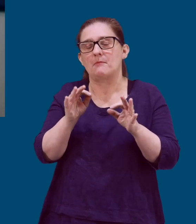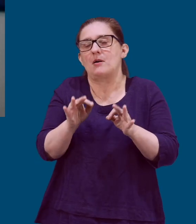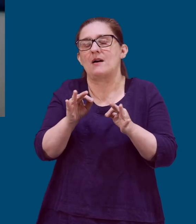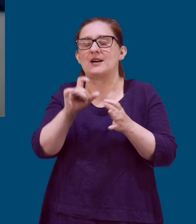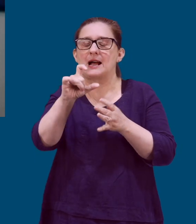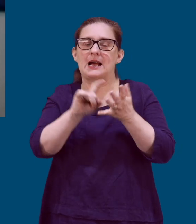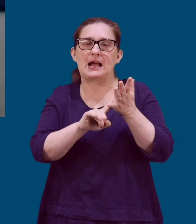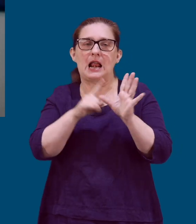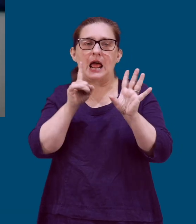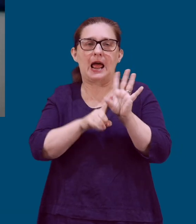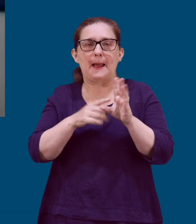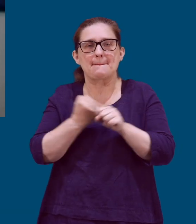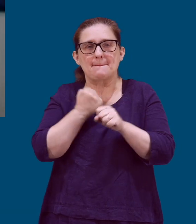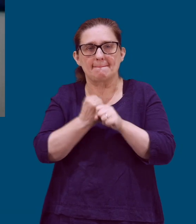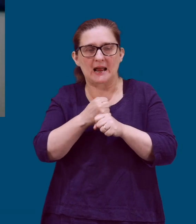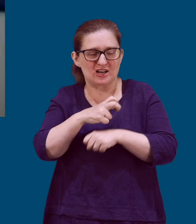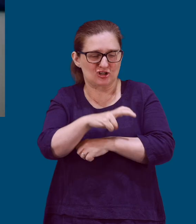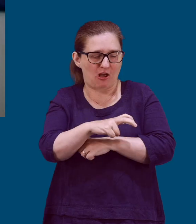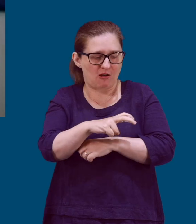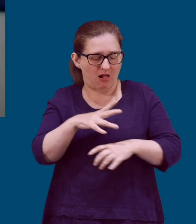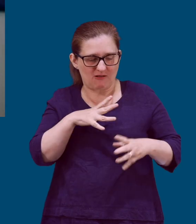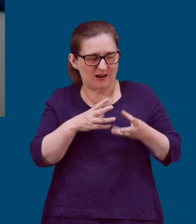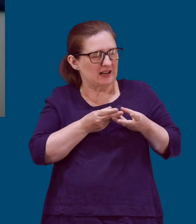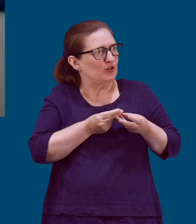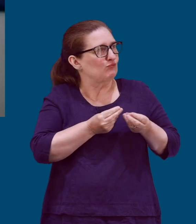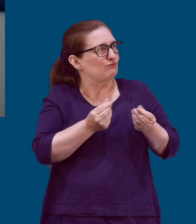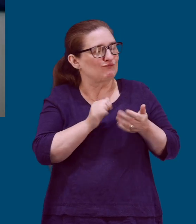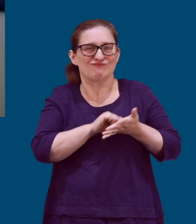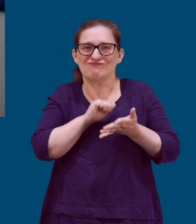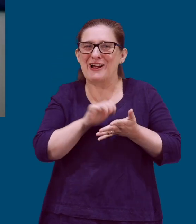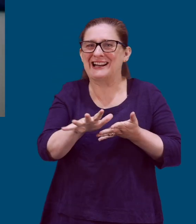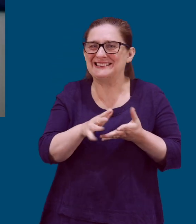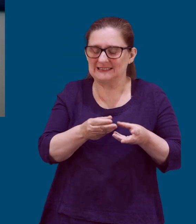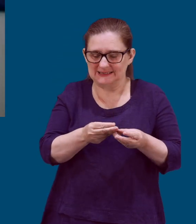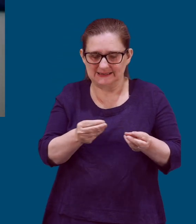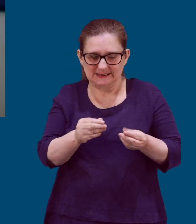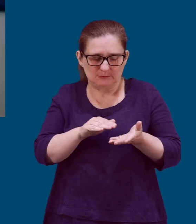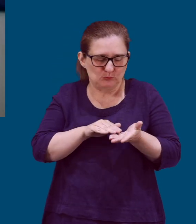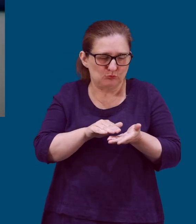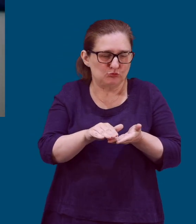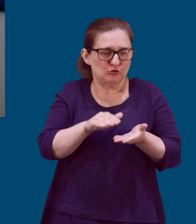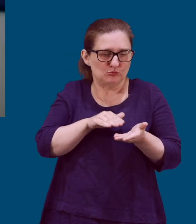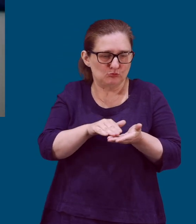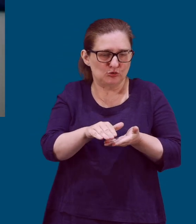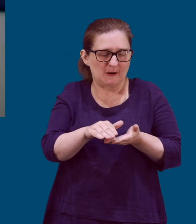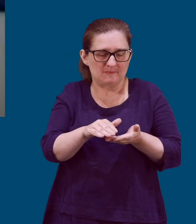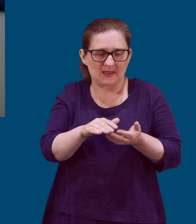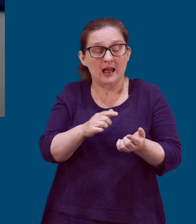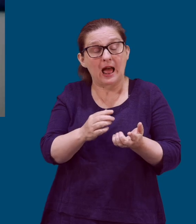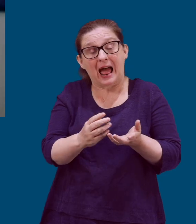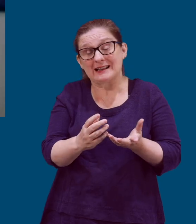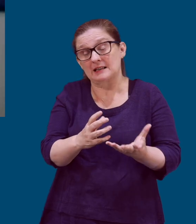earth, already halfway to slug form before I begin working it. I push with my fingers and the clay pushes